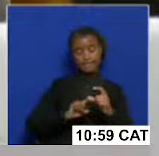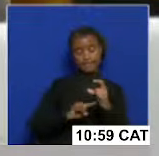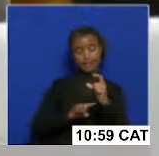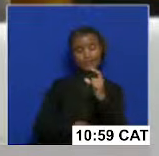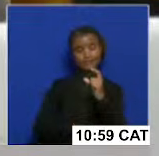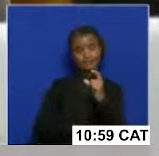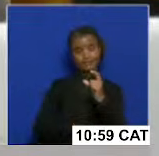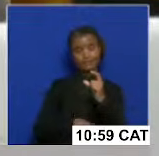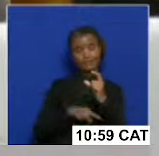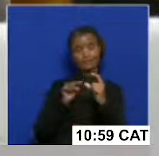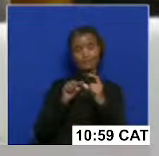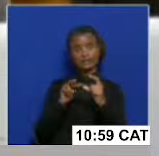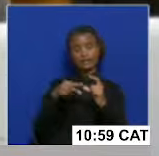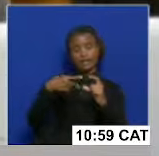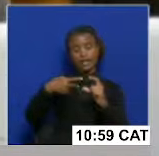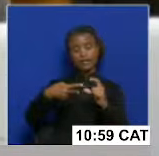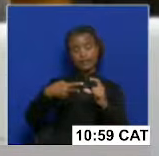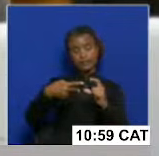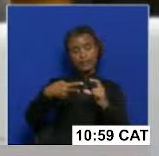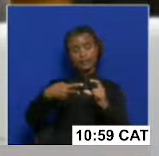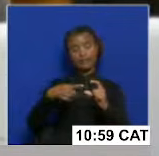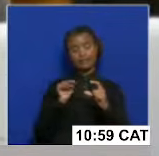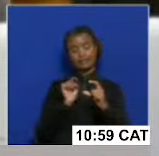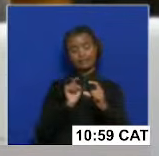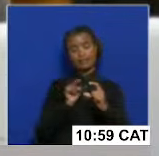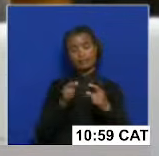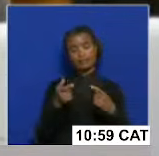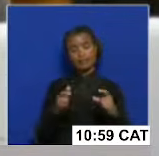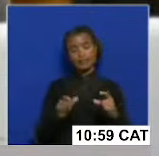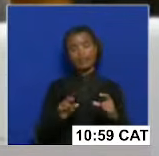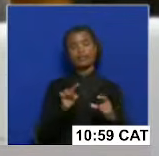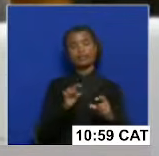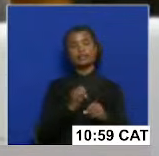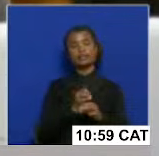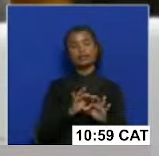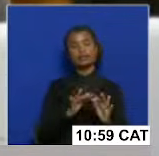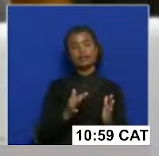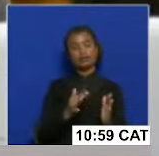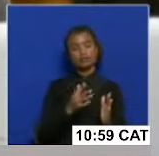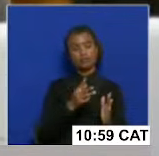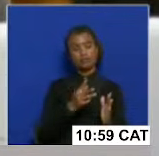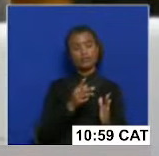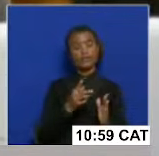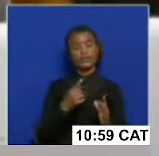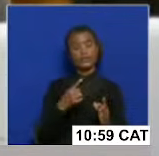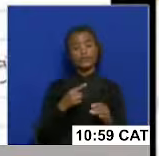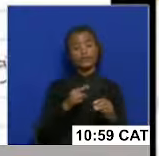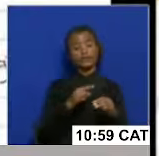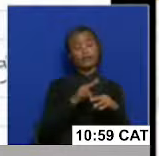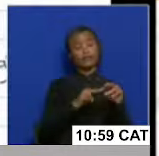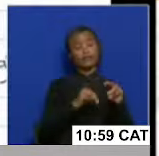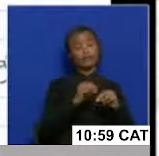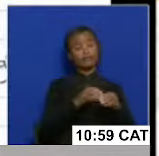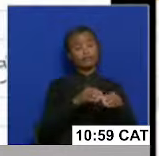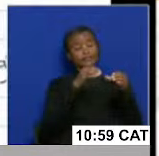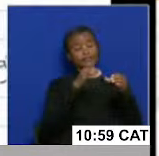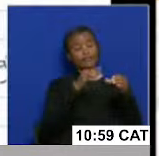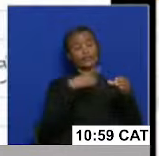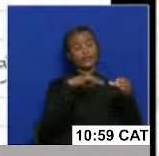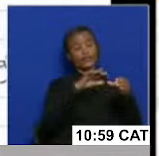Okay. It begins, we left the flat. Do you see that? We left the flat. Yeah. Correct.